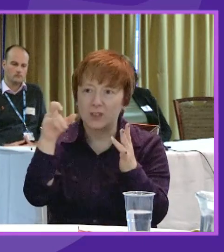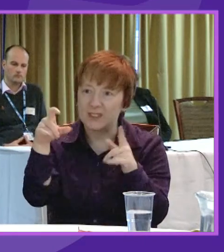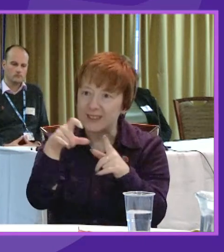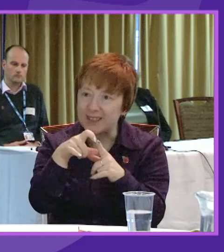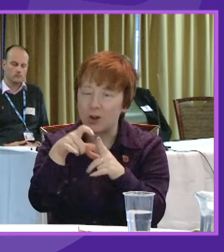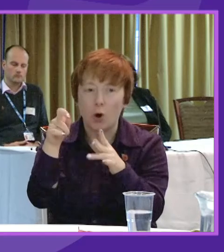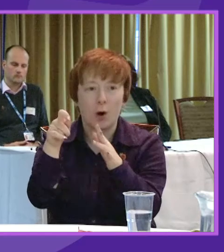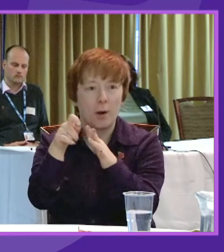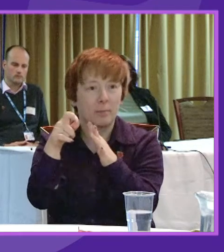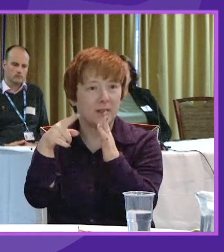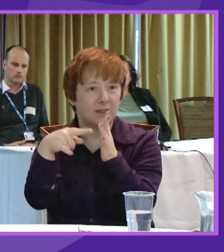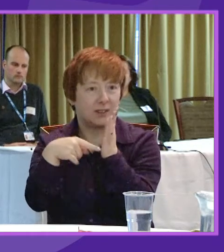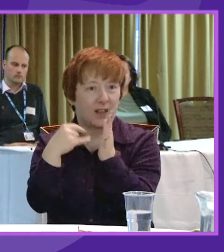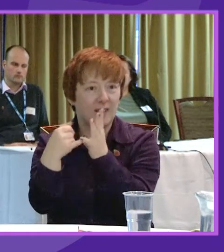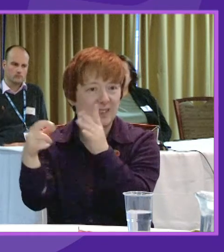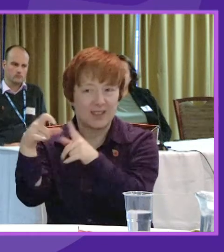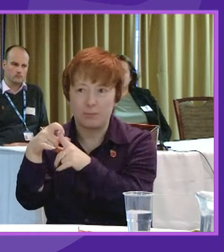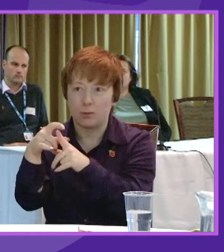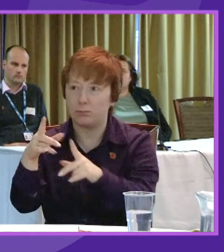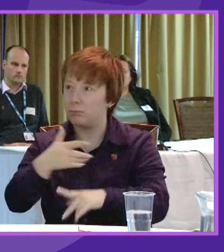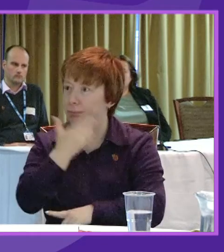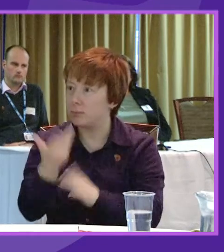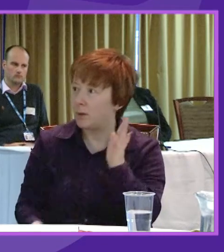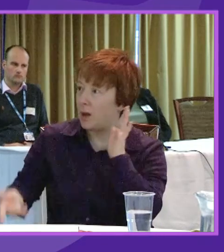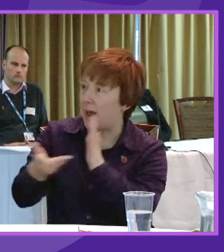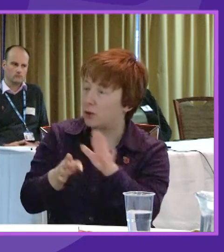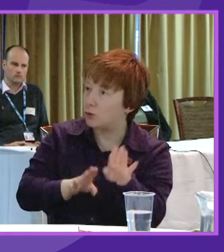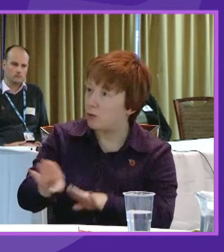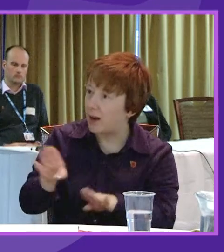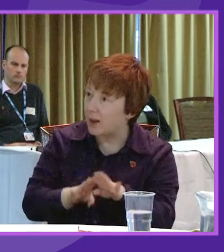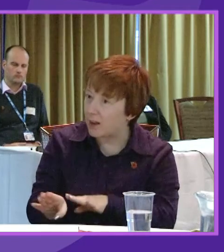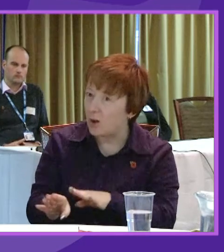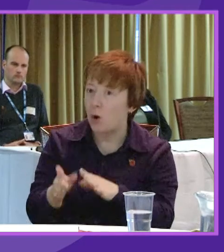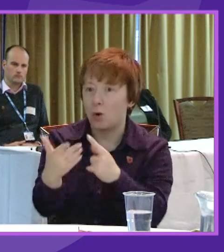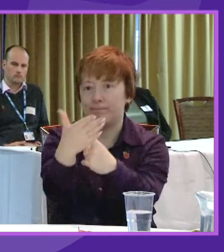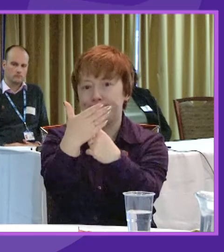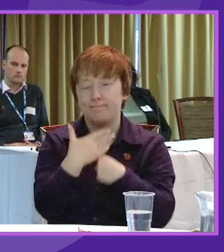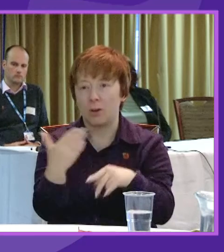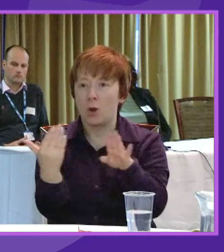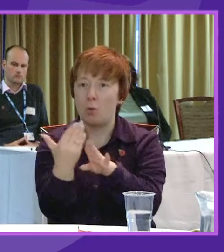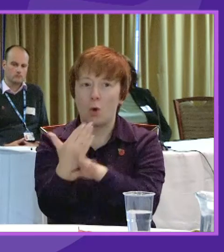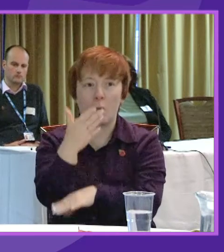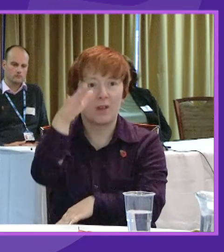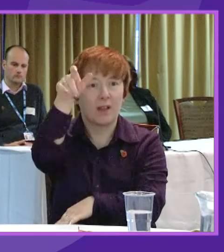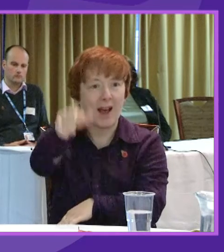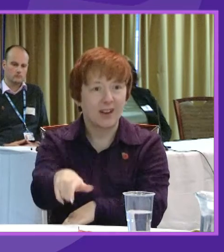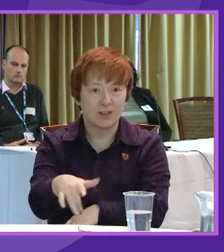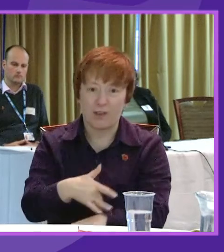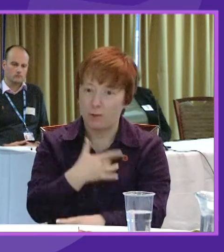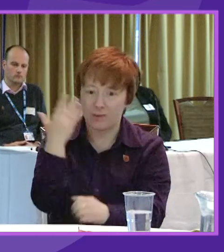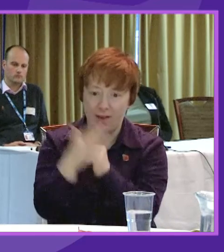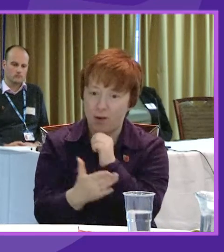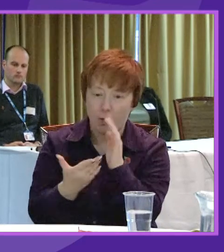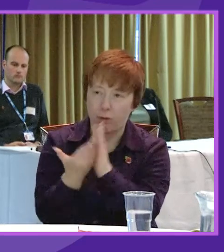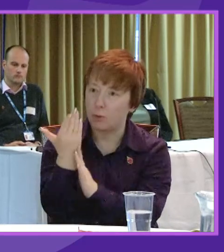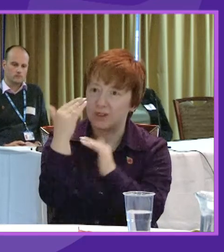no additional training, often encouraged to work with complex clients who will not benefit from step 2 to meet performance and target requirements. There